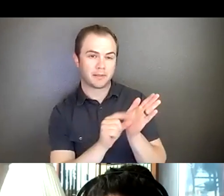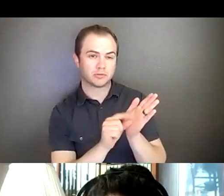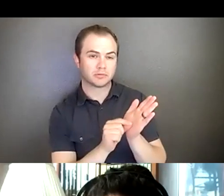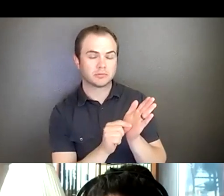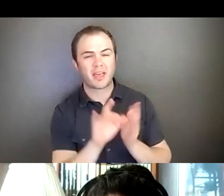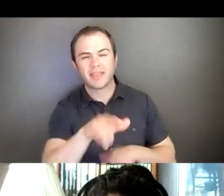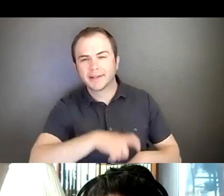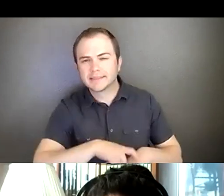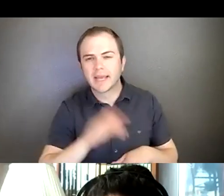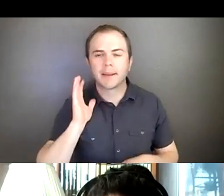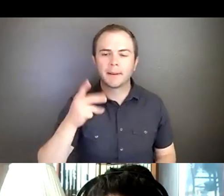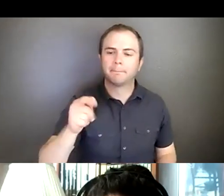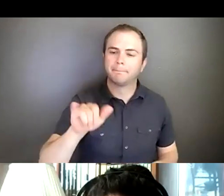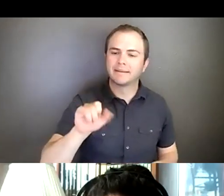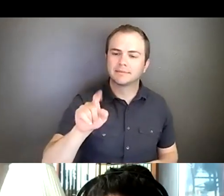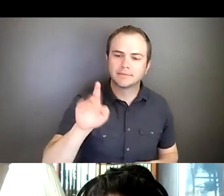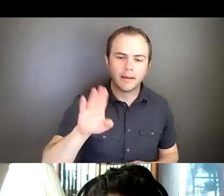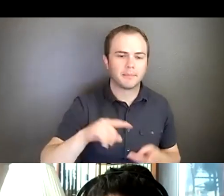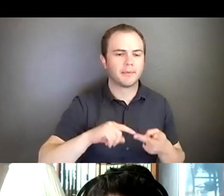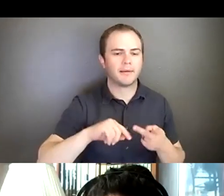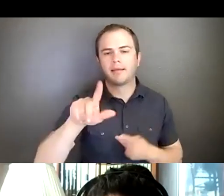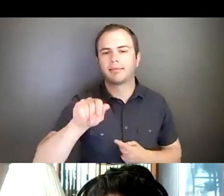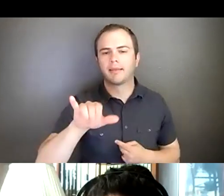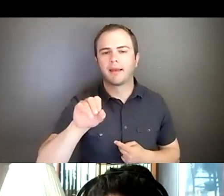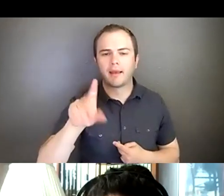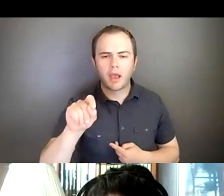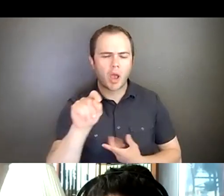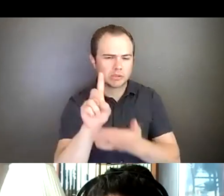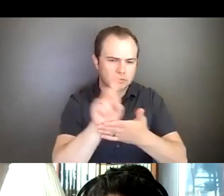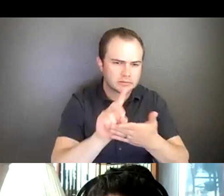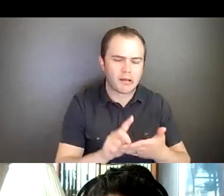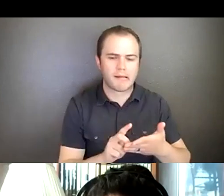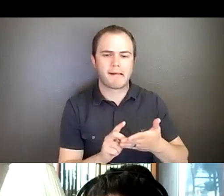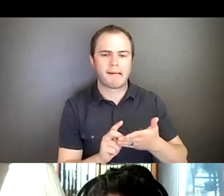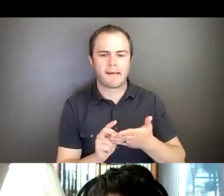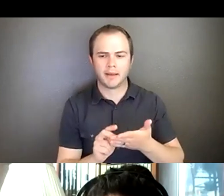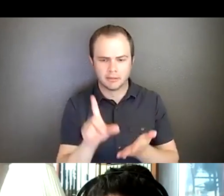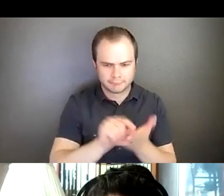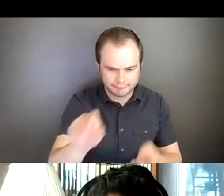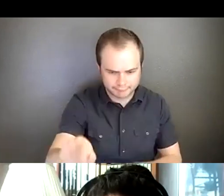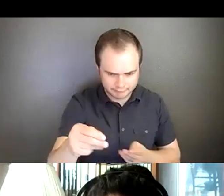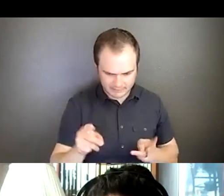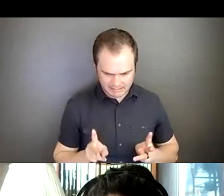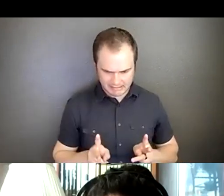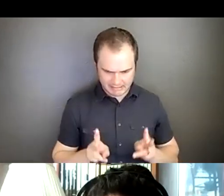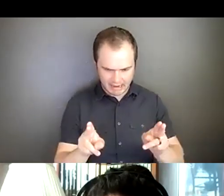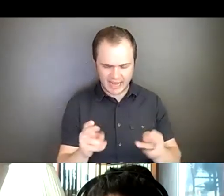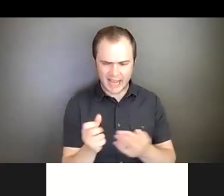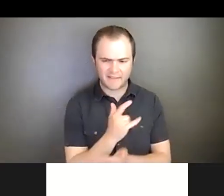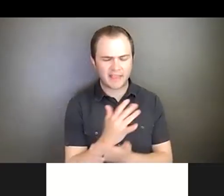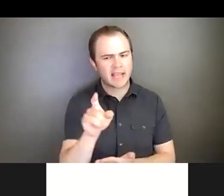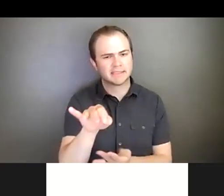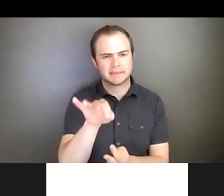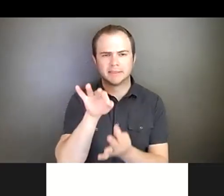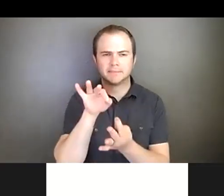up and layout and design and cutting. And things had to be really precise, because if you made